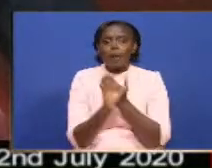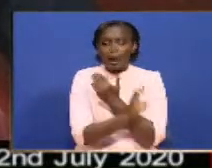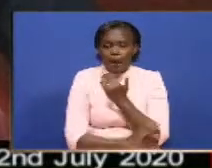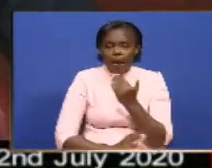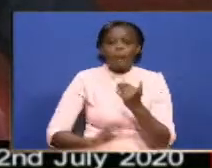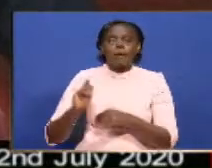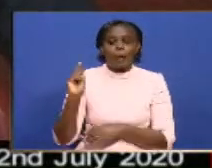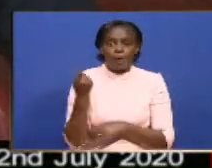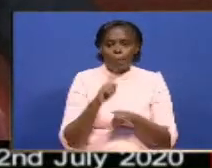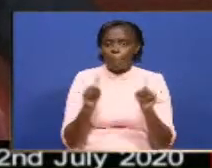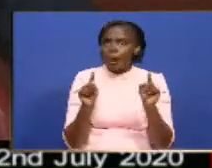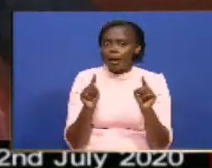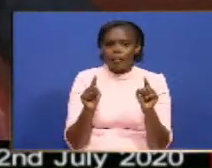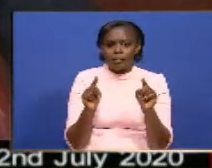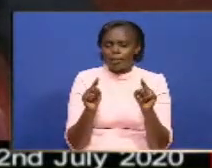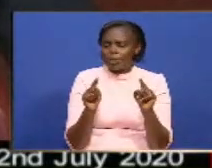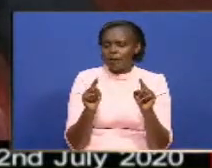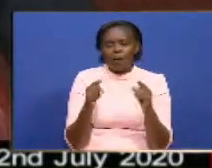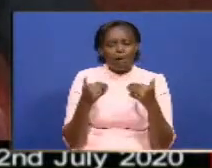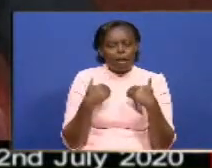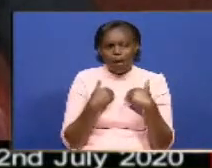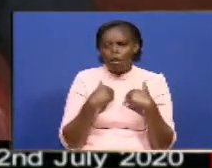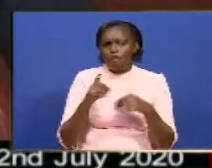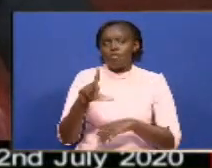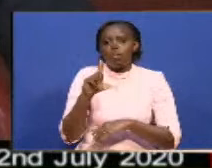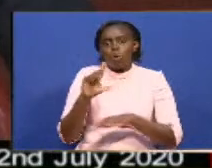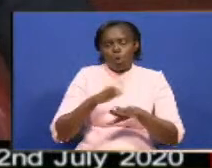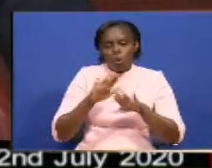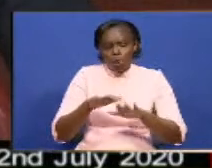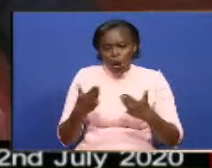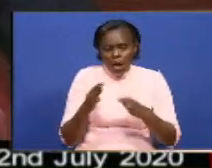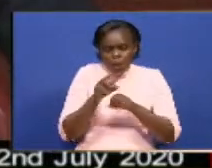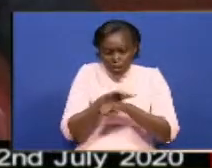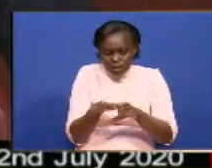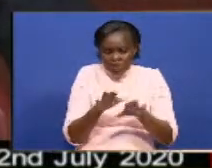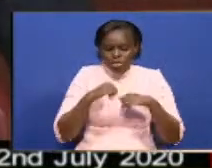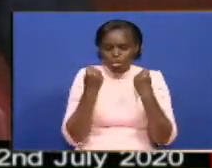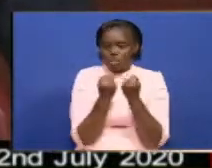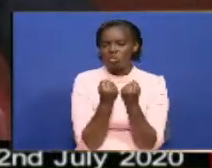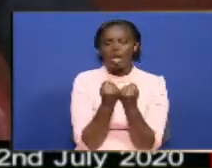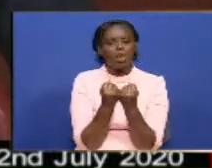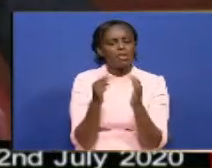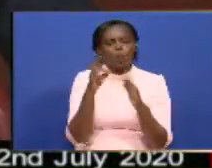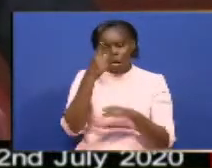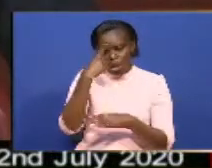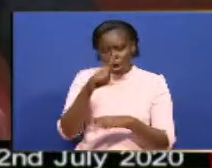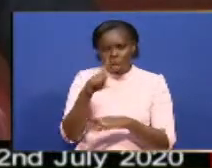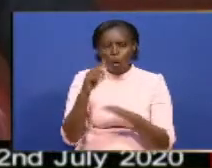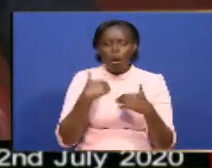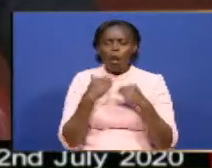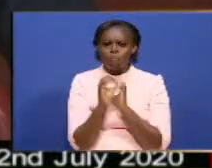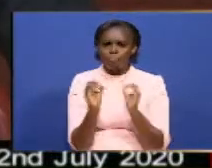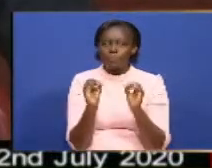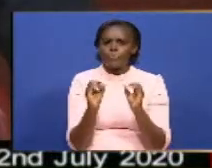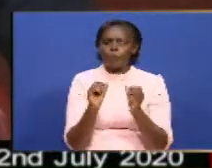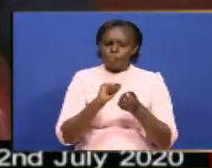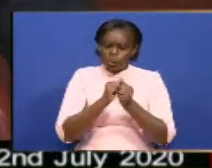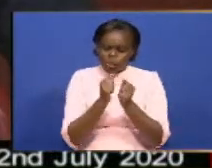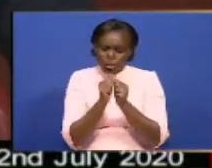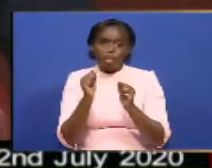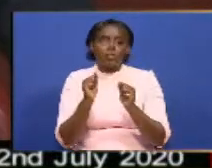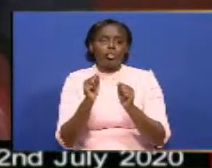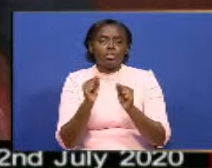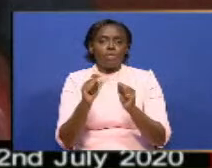yet there is no provision on how they can be integrated in society? So those are some of the areas that we need to refine so